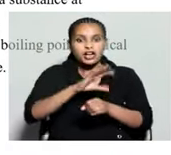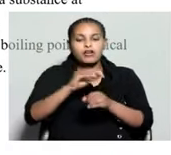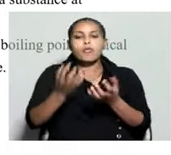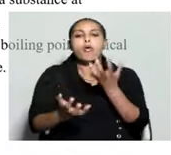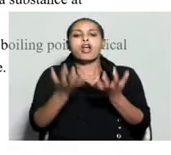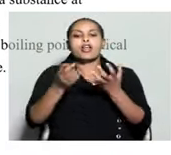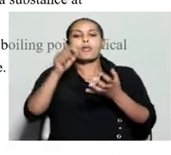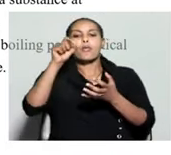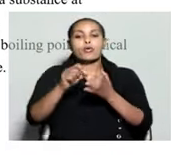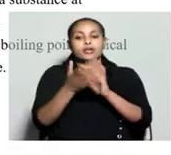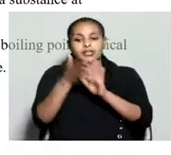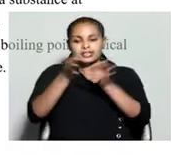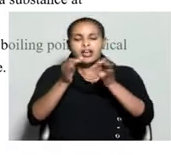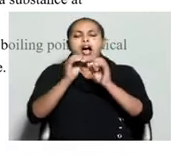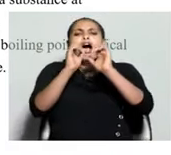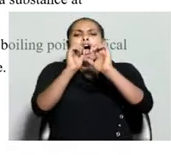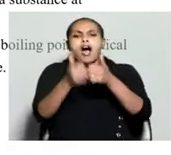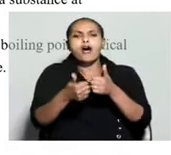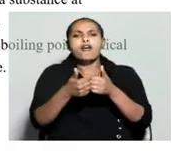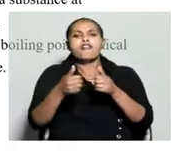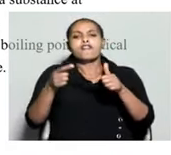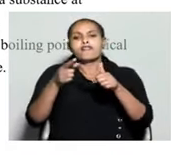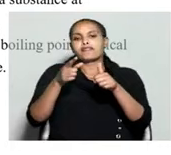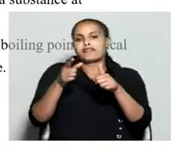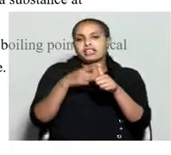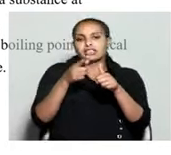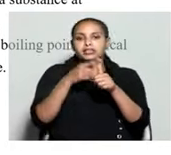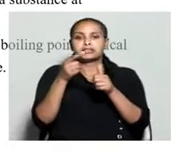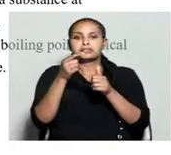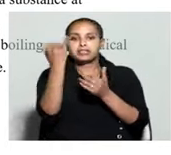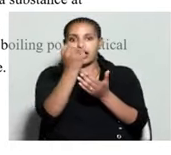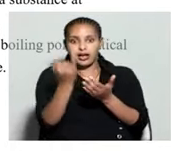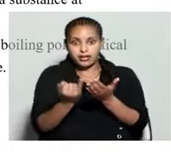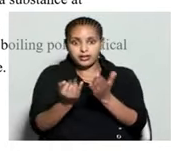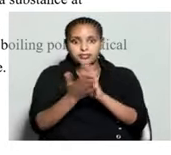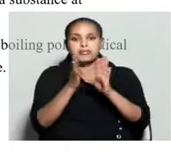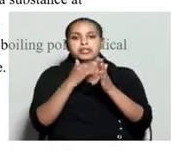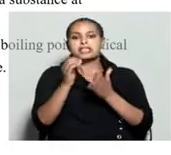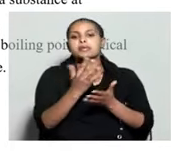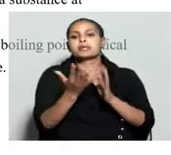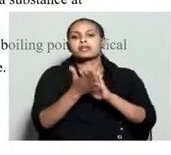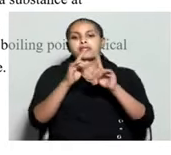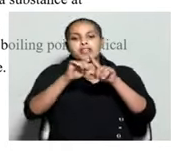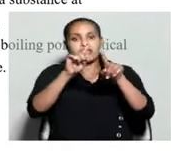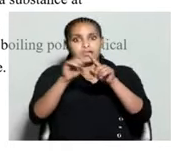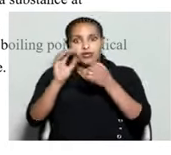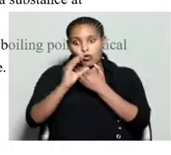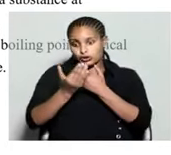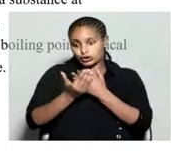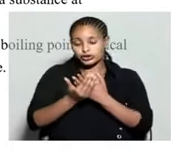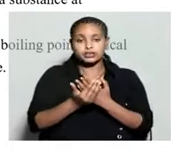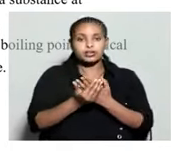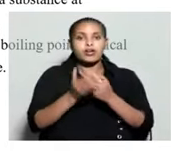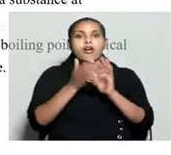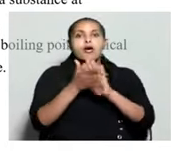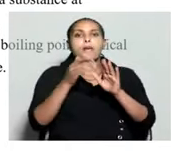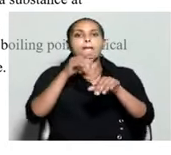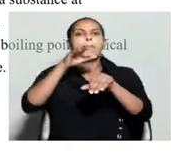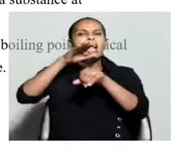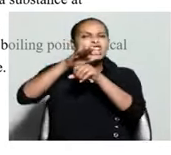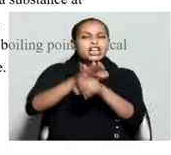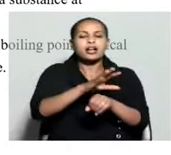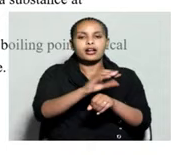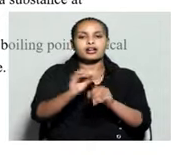point, describe how a phase diagram shows a phase of a substance at different conditions of